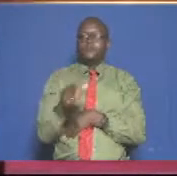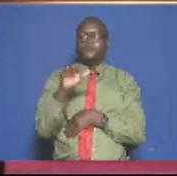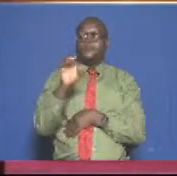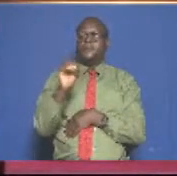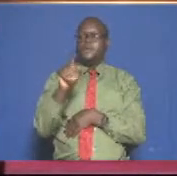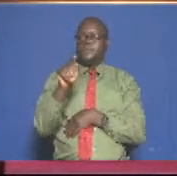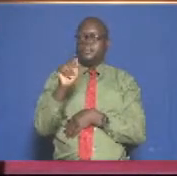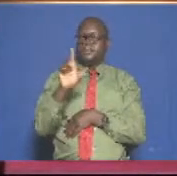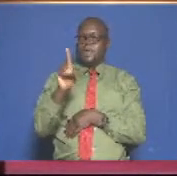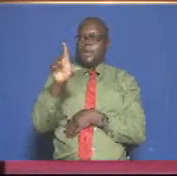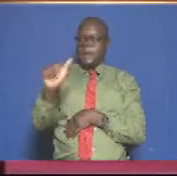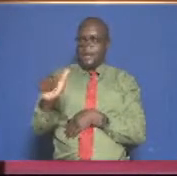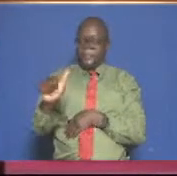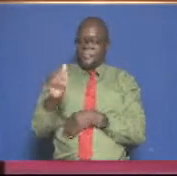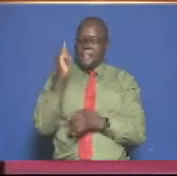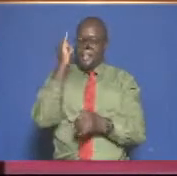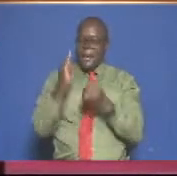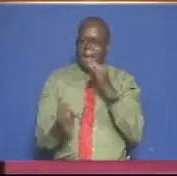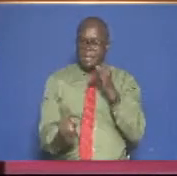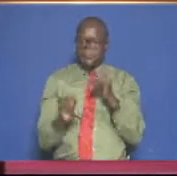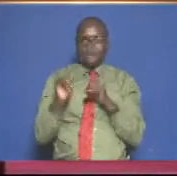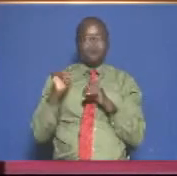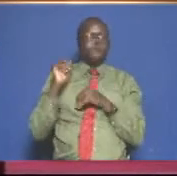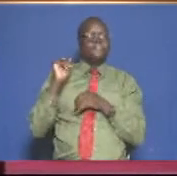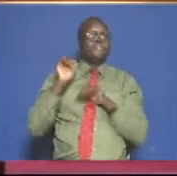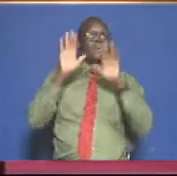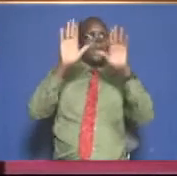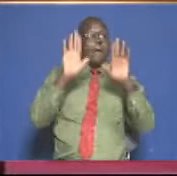Mr. Speaker, in the last campaign, we used to call him Otada times four.